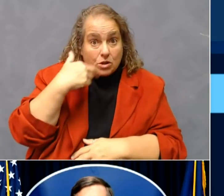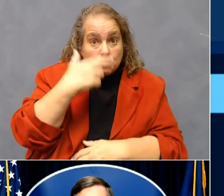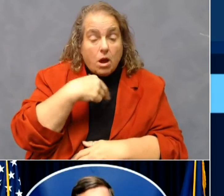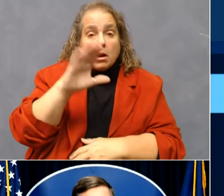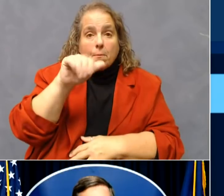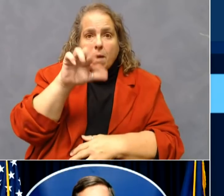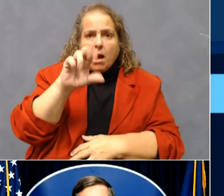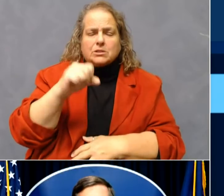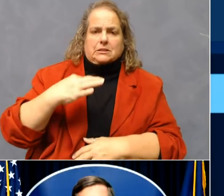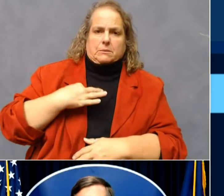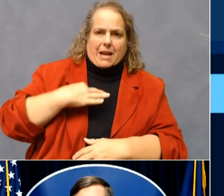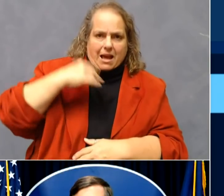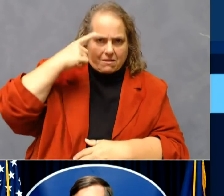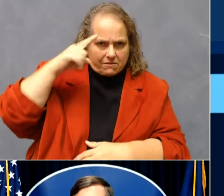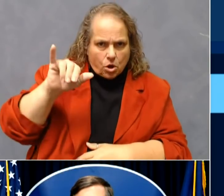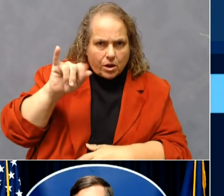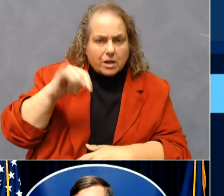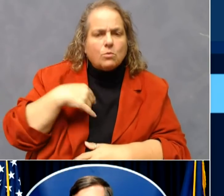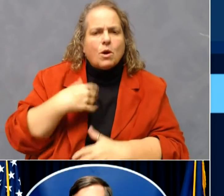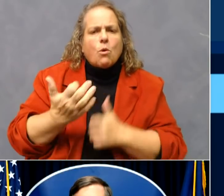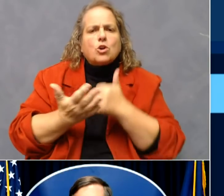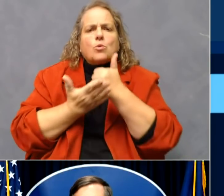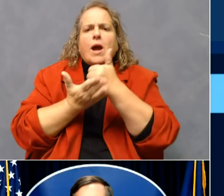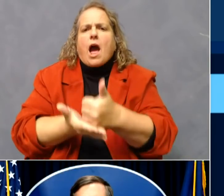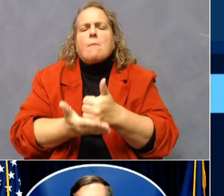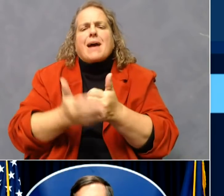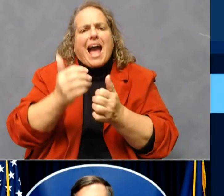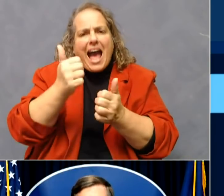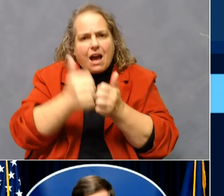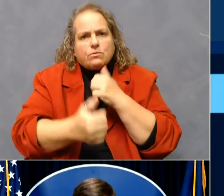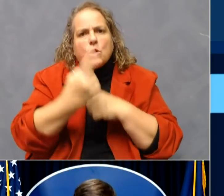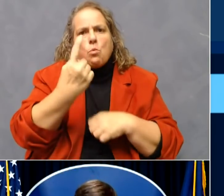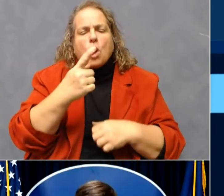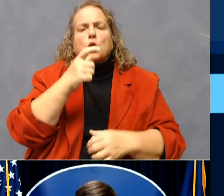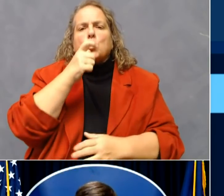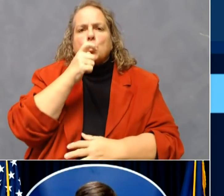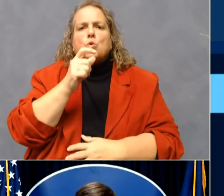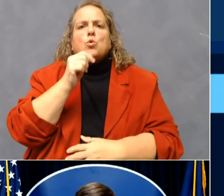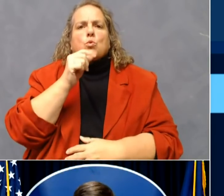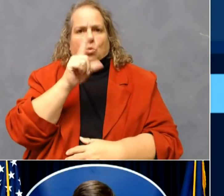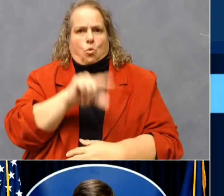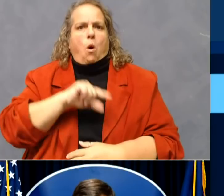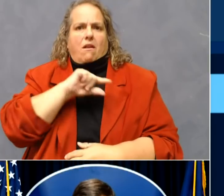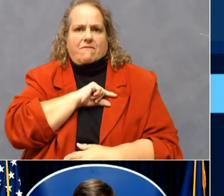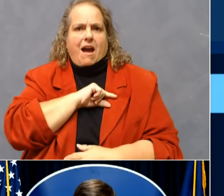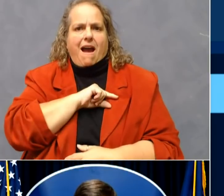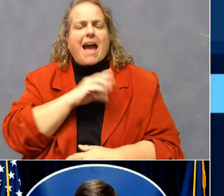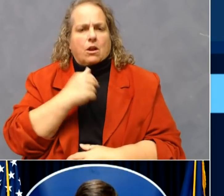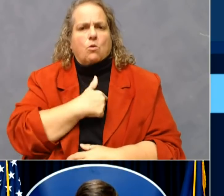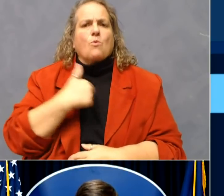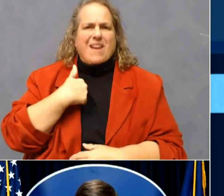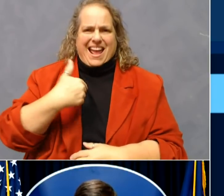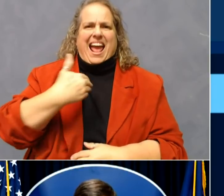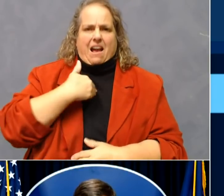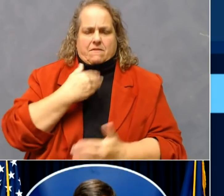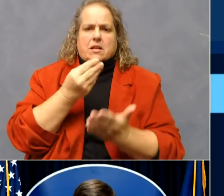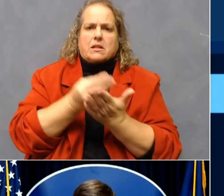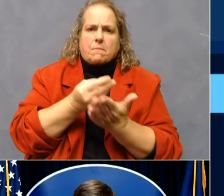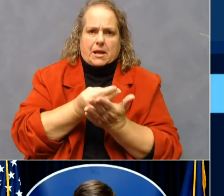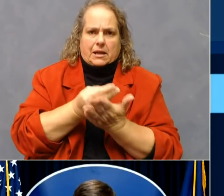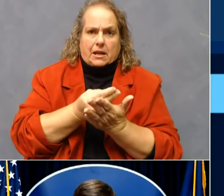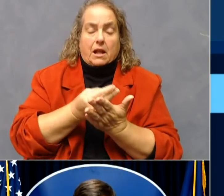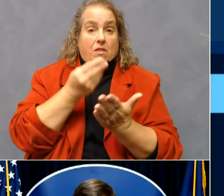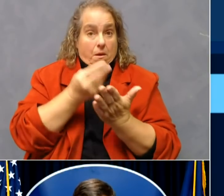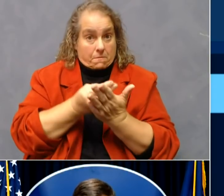help out everybody who qualifies, and there's certainly the funding there. The fund has been designed to provide one-time grant